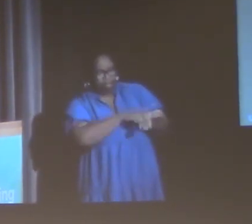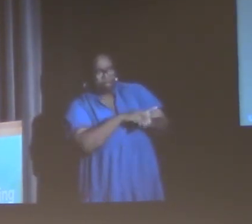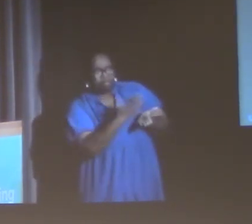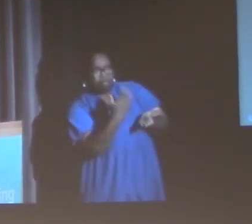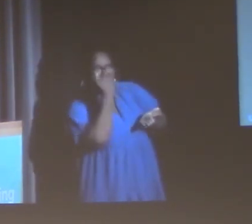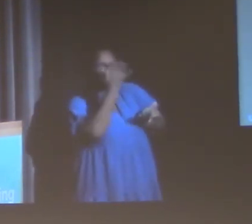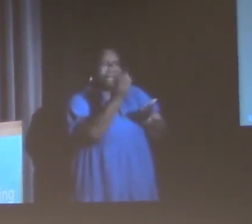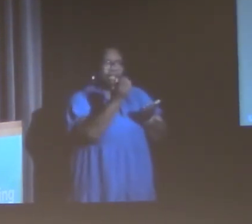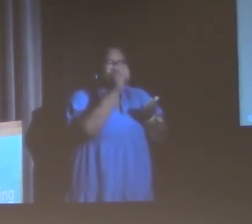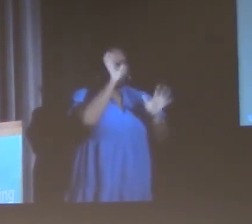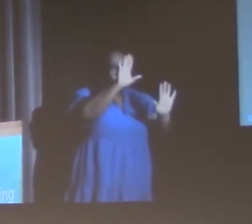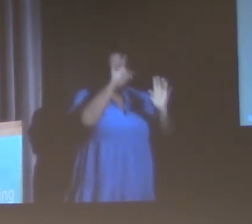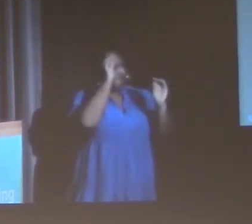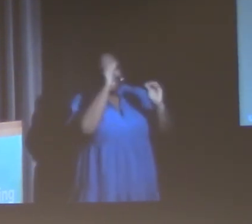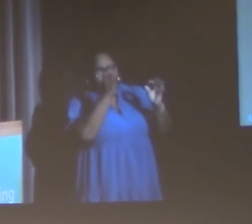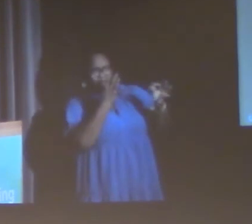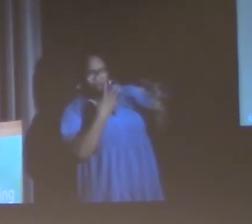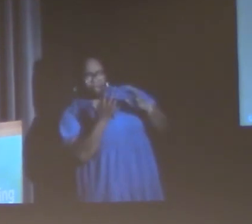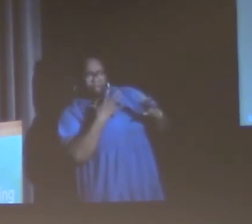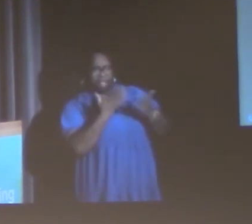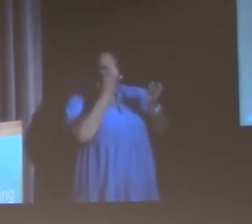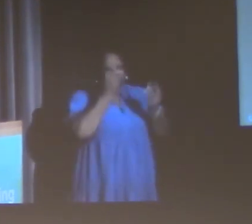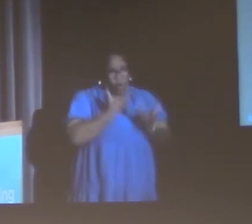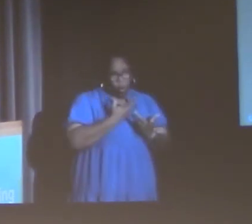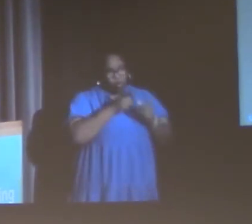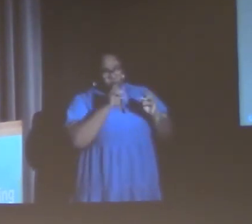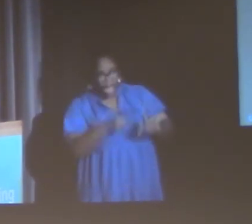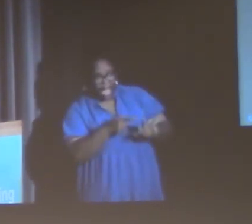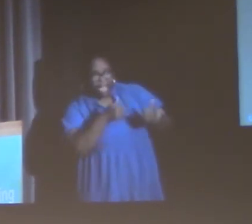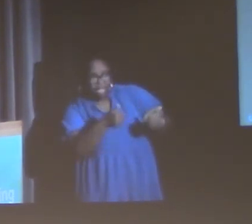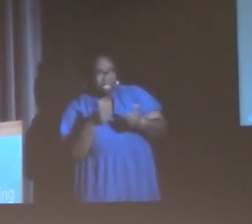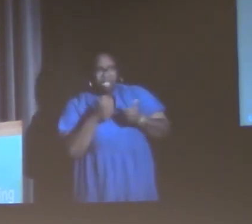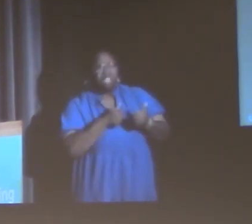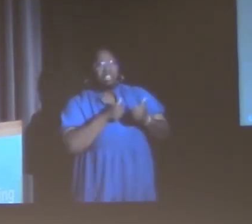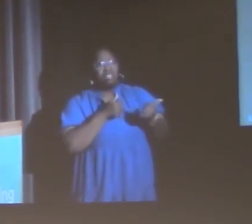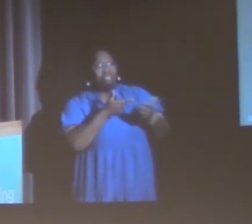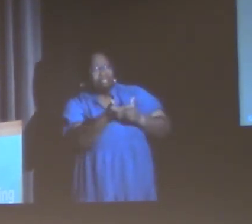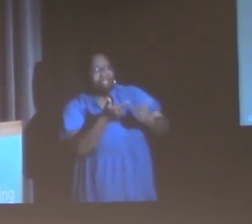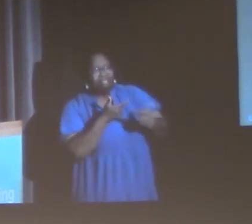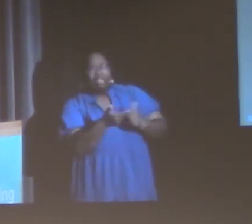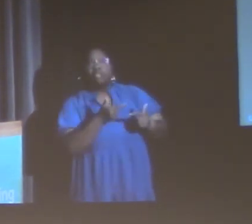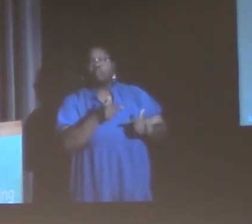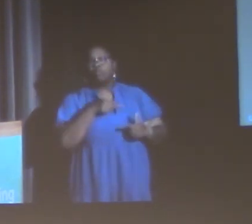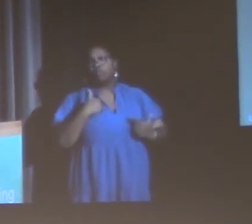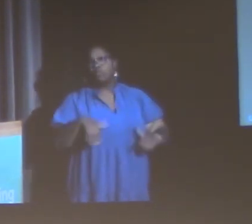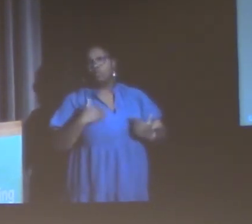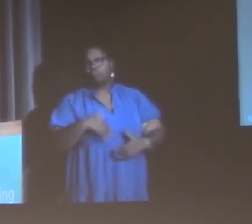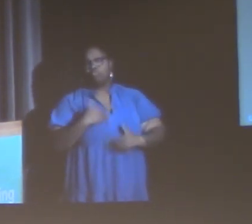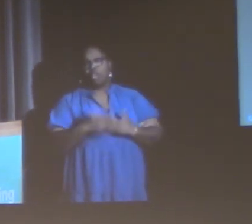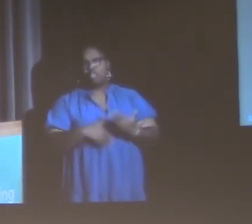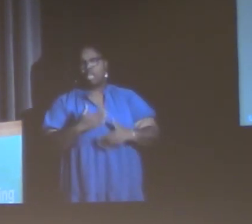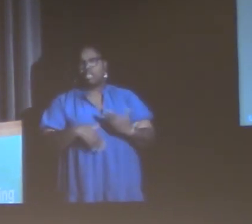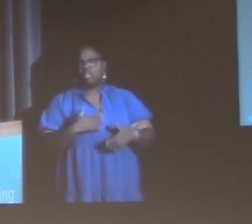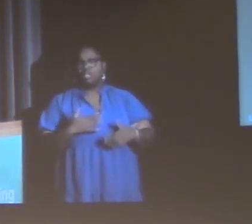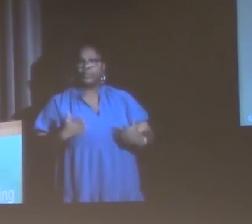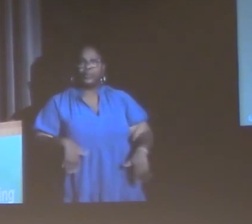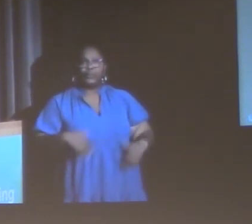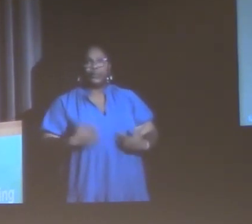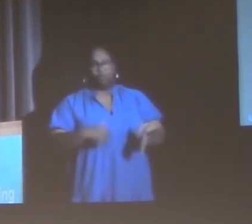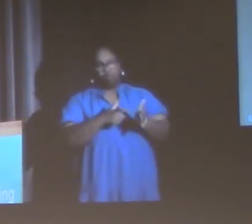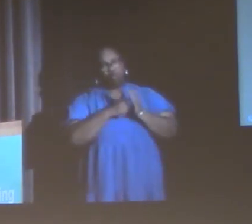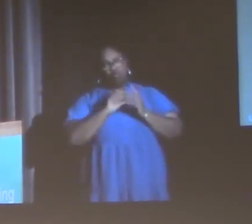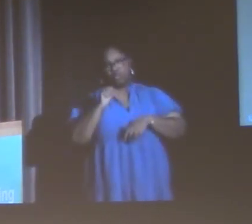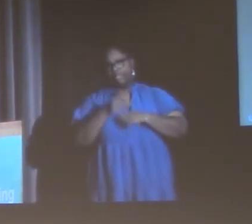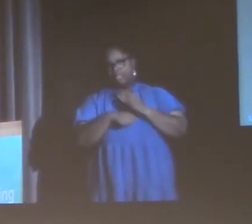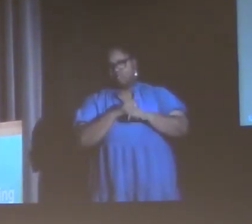about this? Are you okay with this? And it was just a process, and that's why it took 10 years,